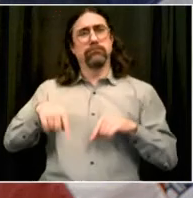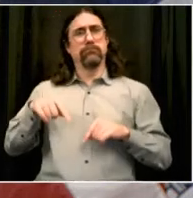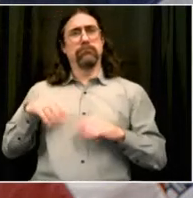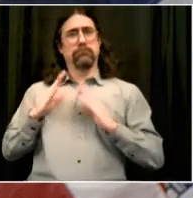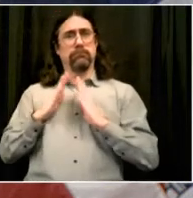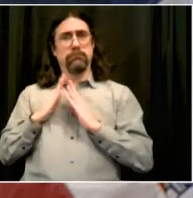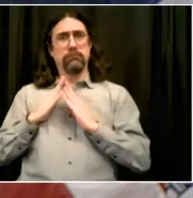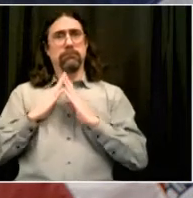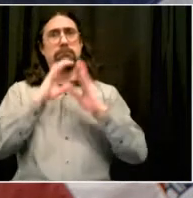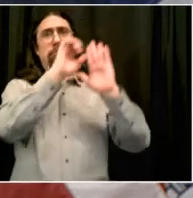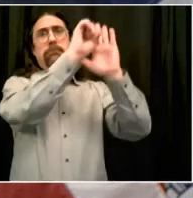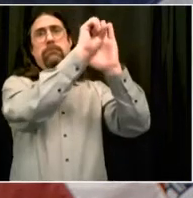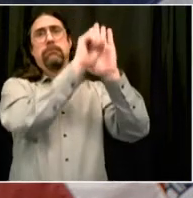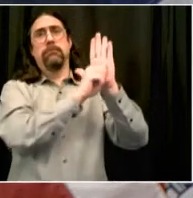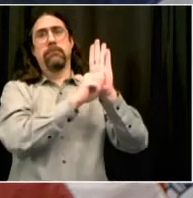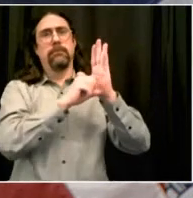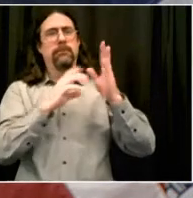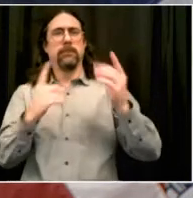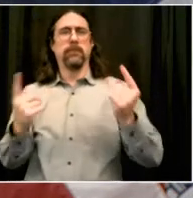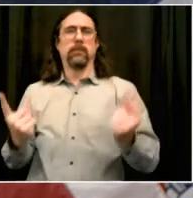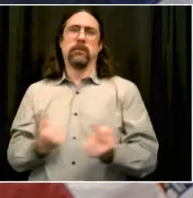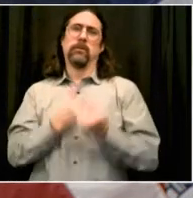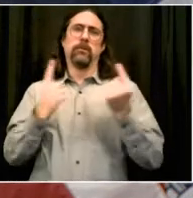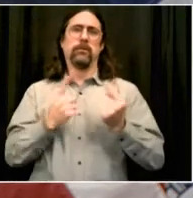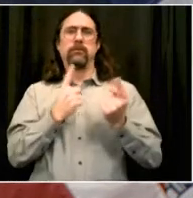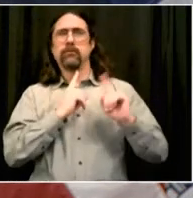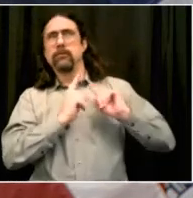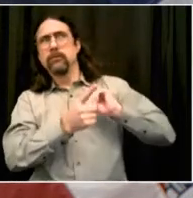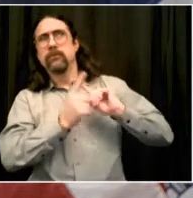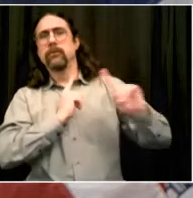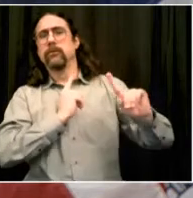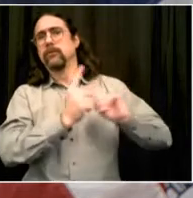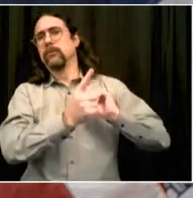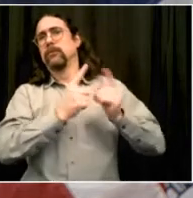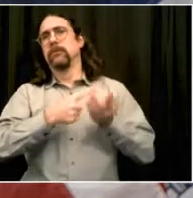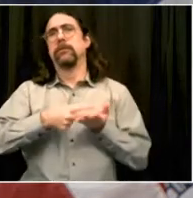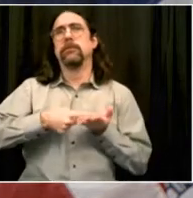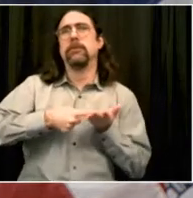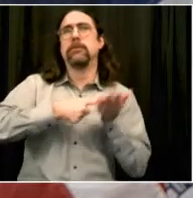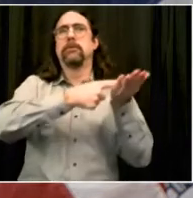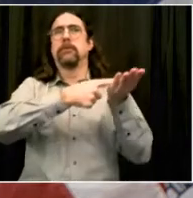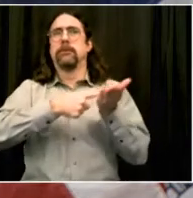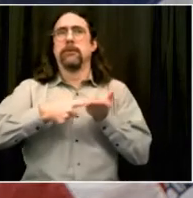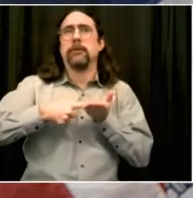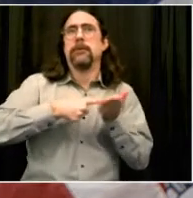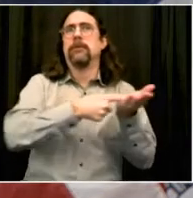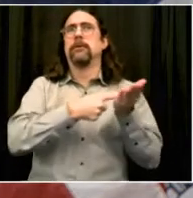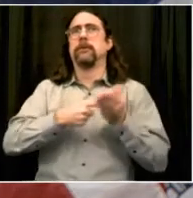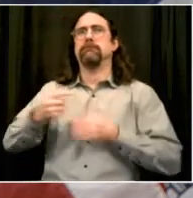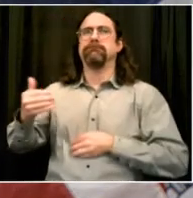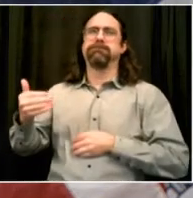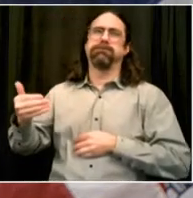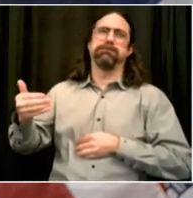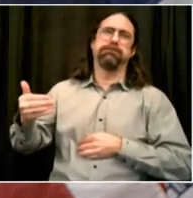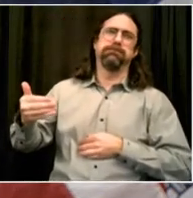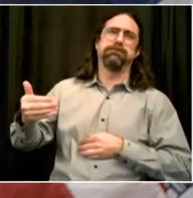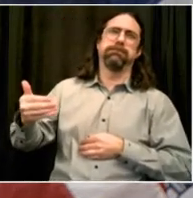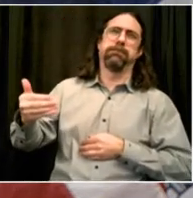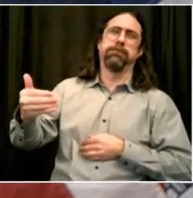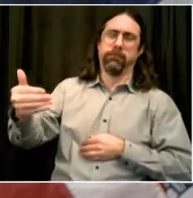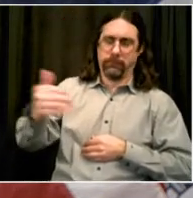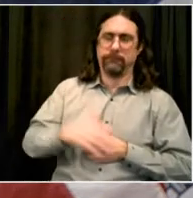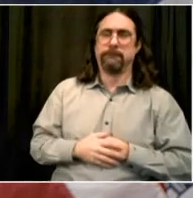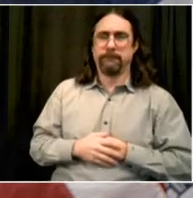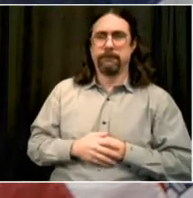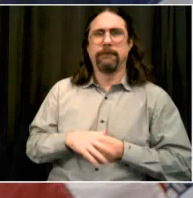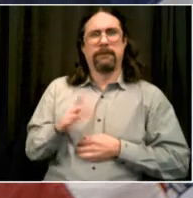with. But the goal here, of course, is never to get to that number and to use all the tools possible